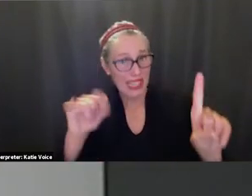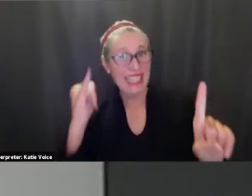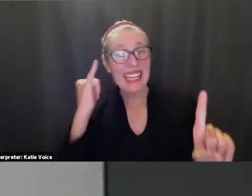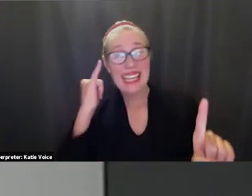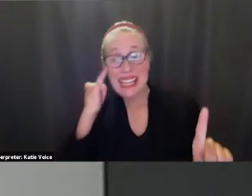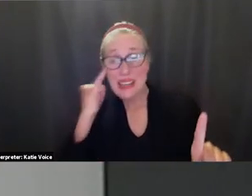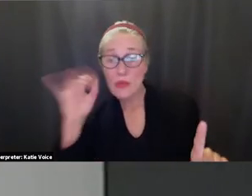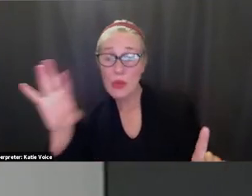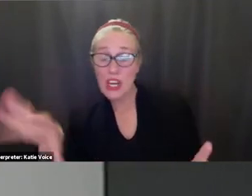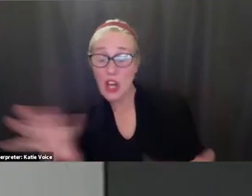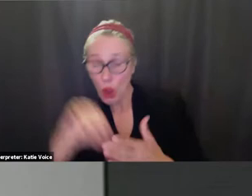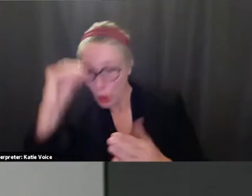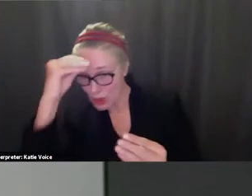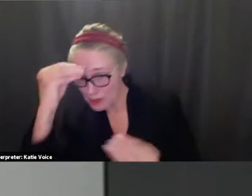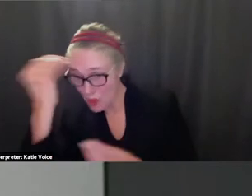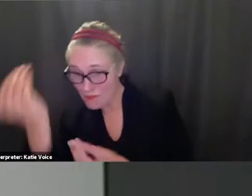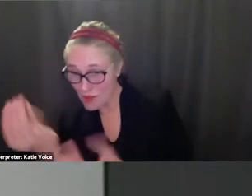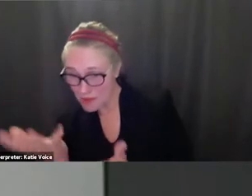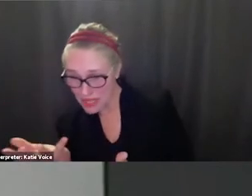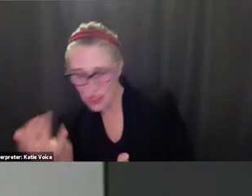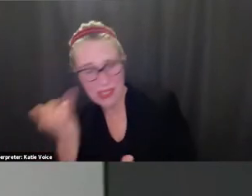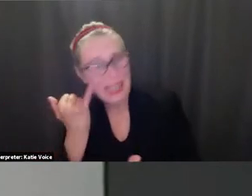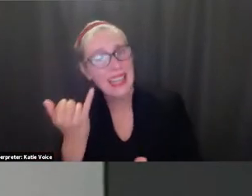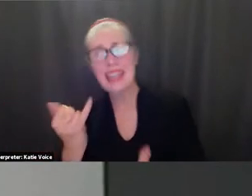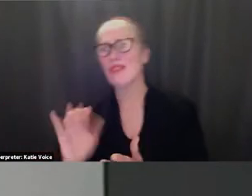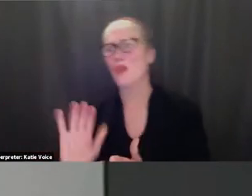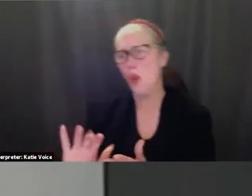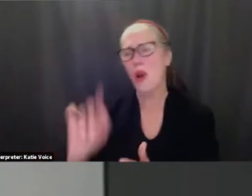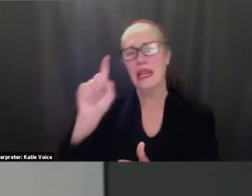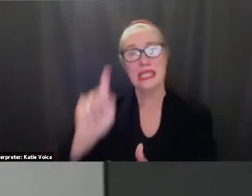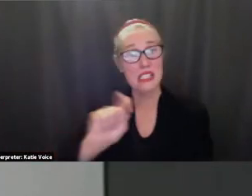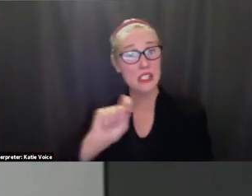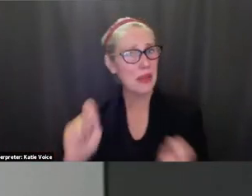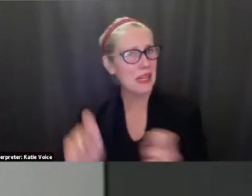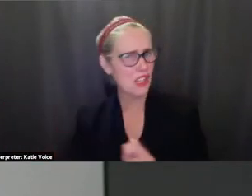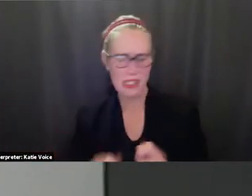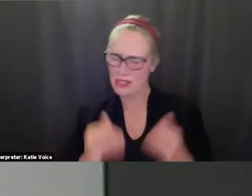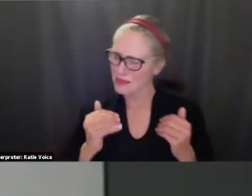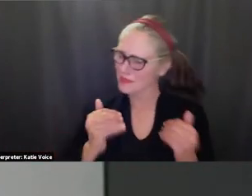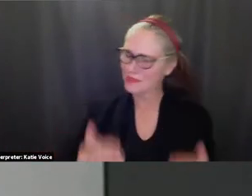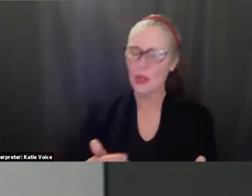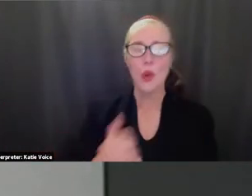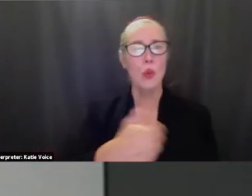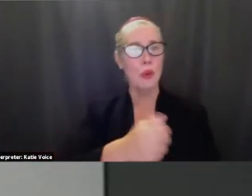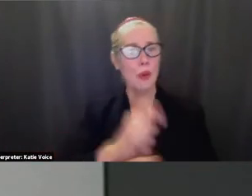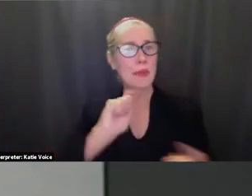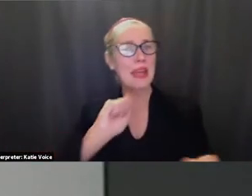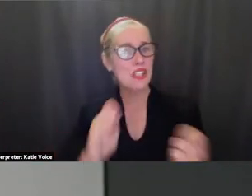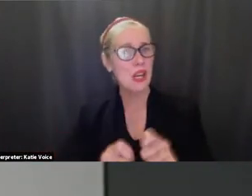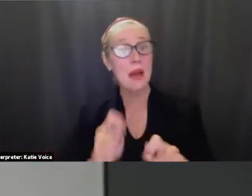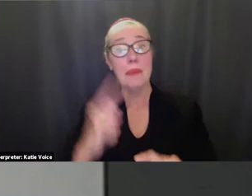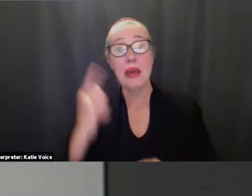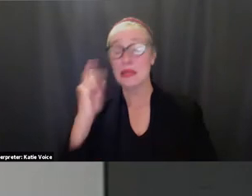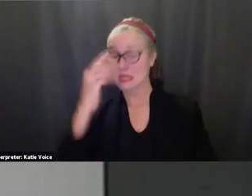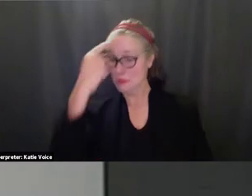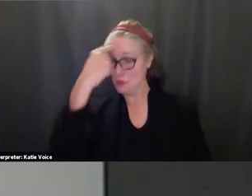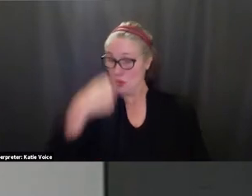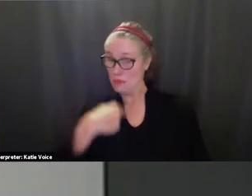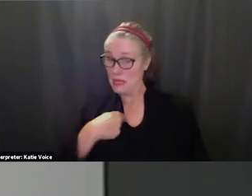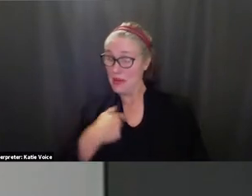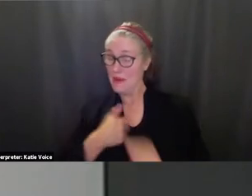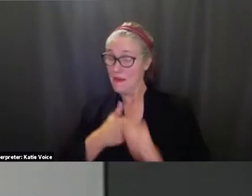changes those changes will be made but as of now it seems to me based on this data that what we're